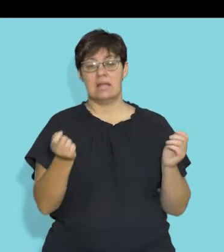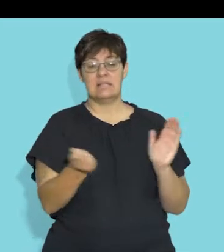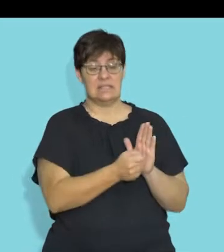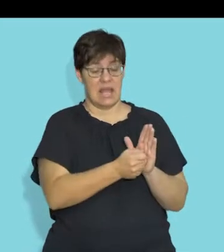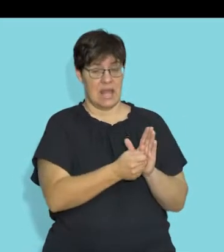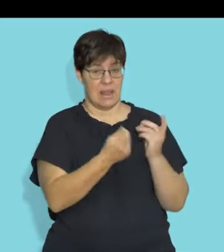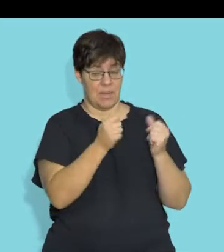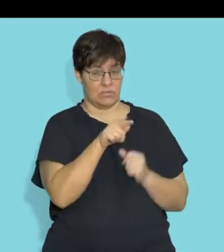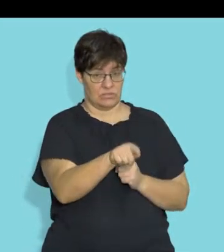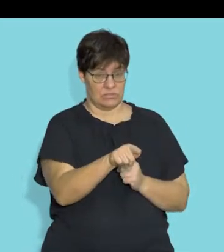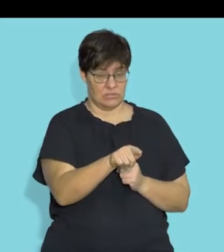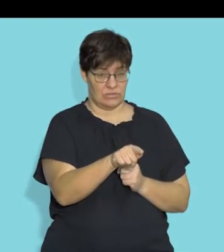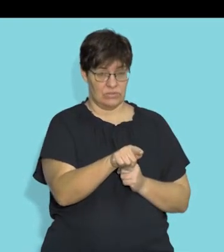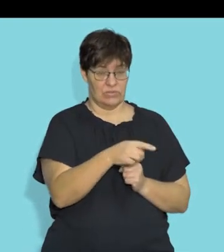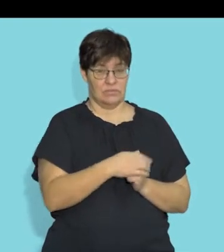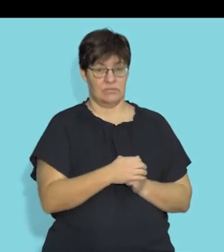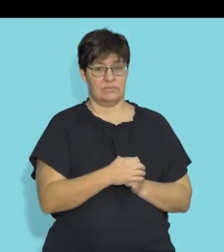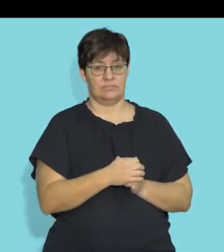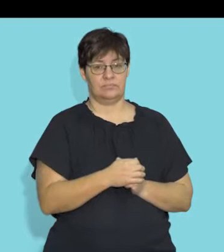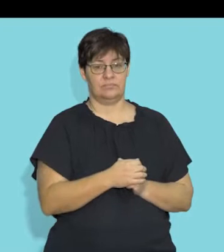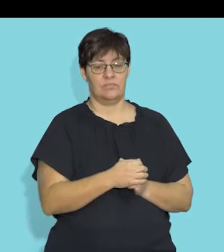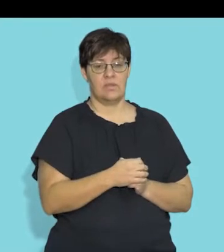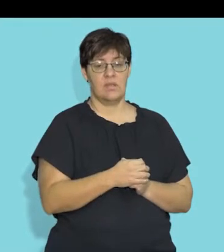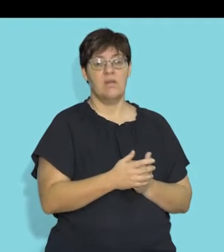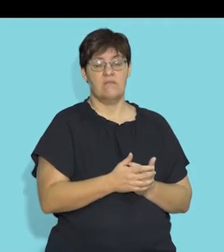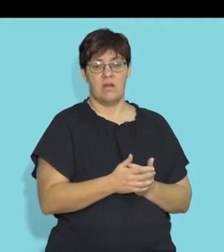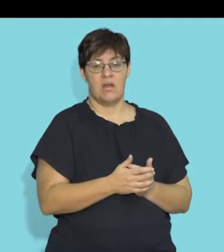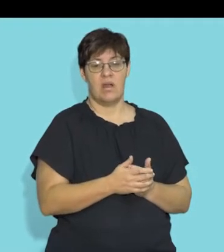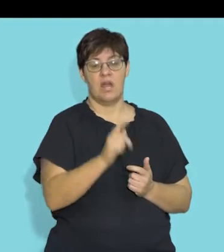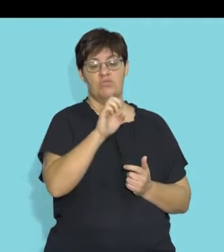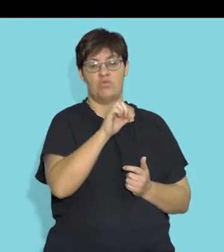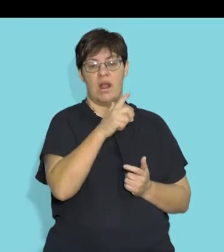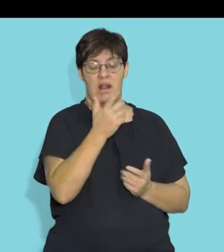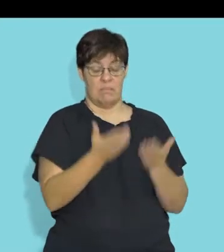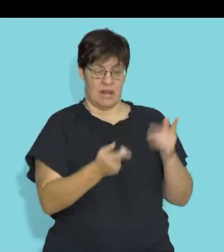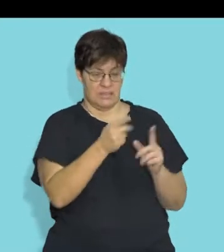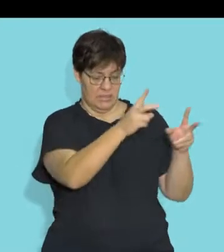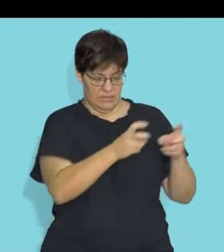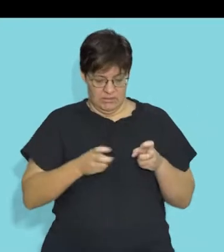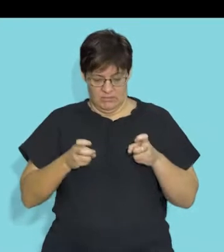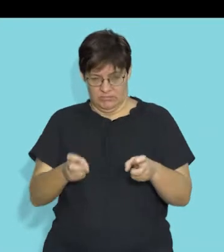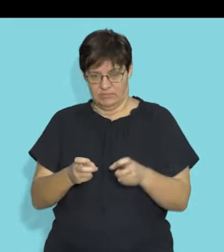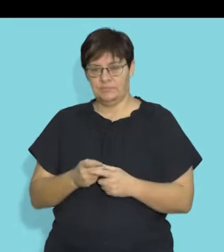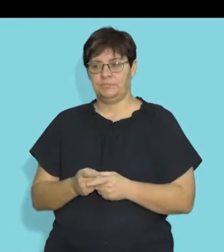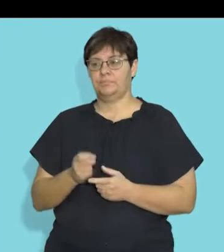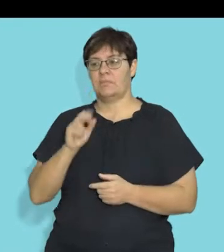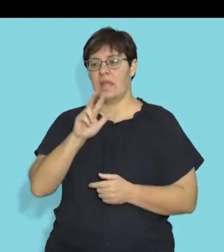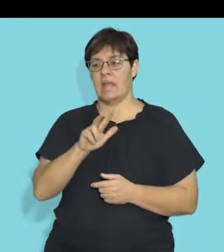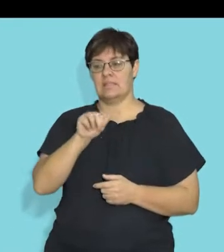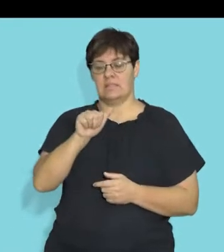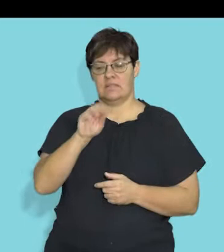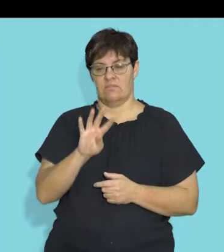figure from my trial balance, from my extract of my trial balance, and I find that my sales figure